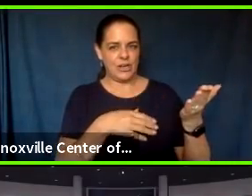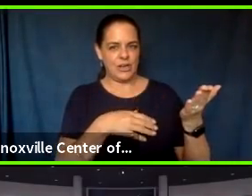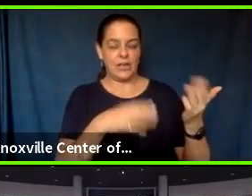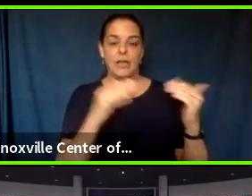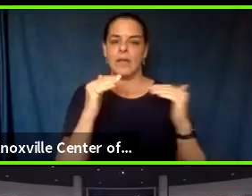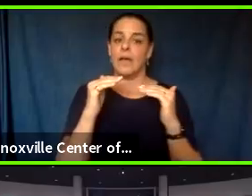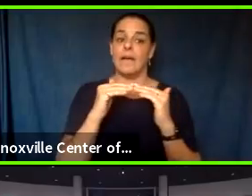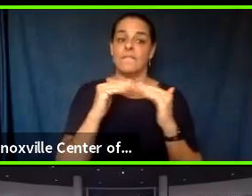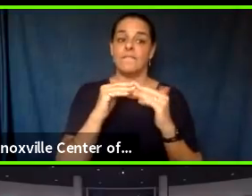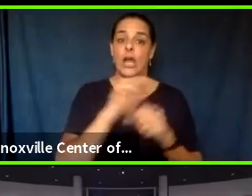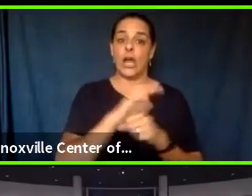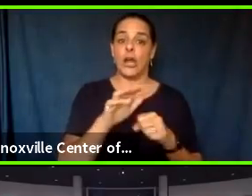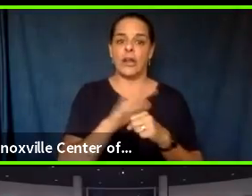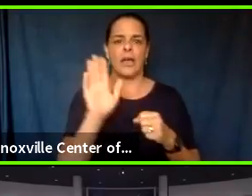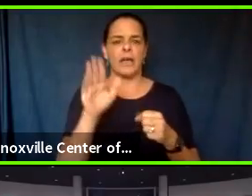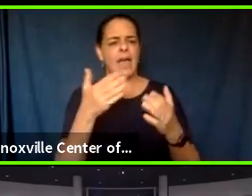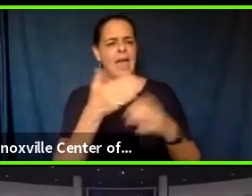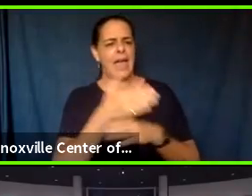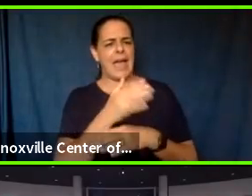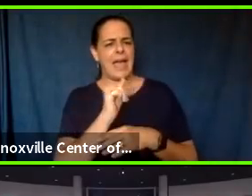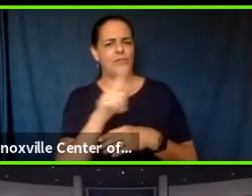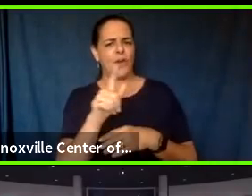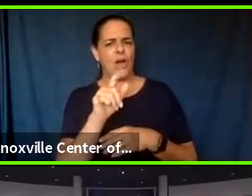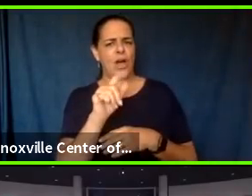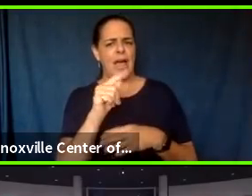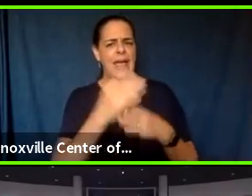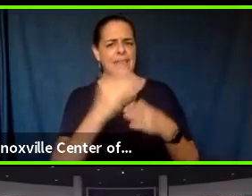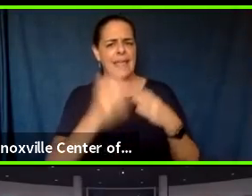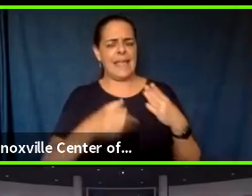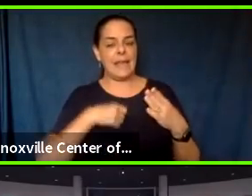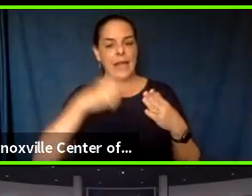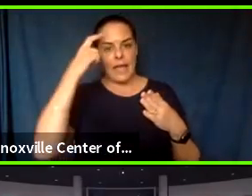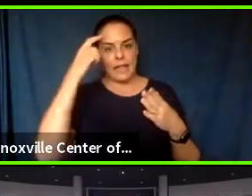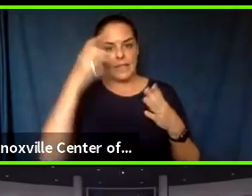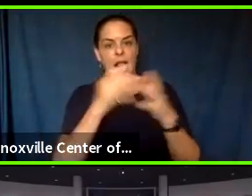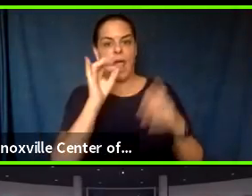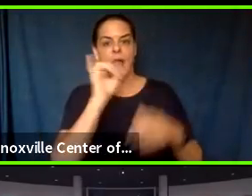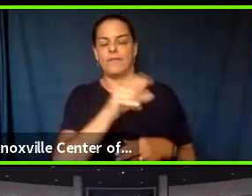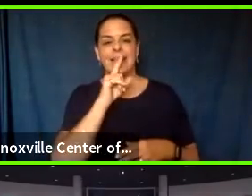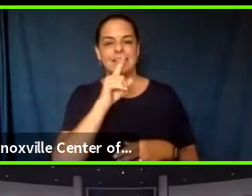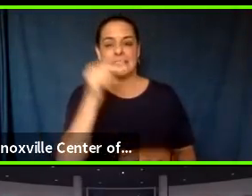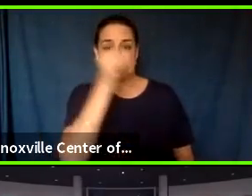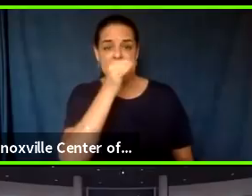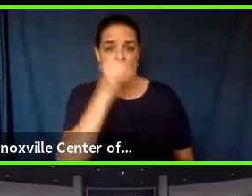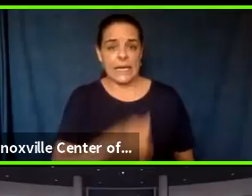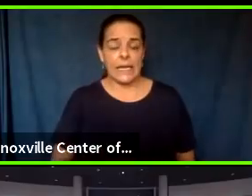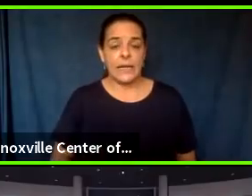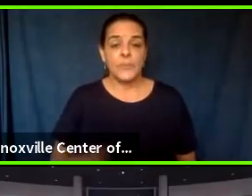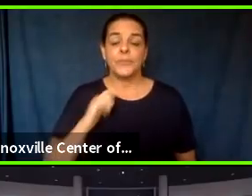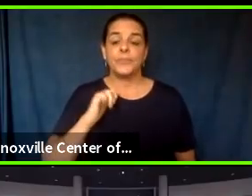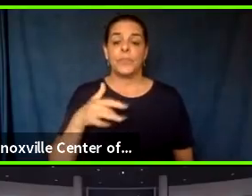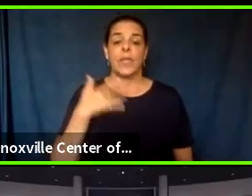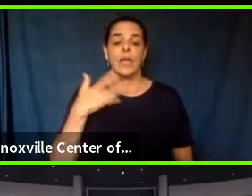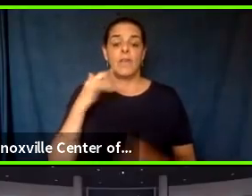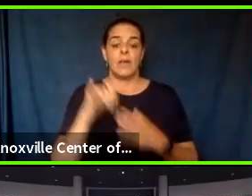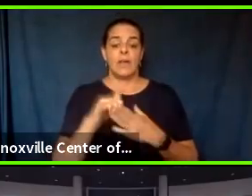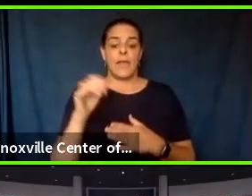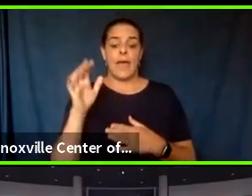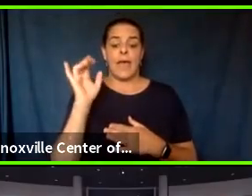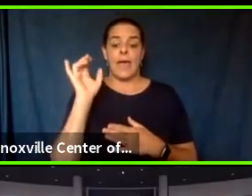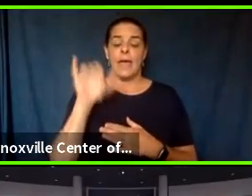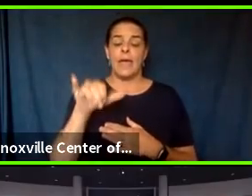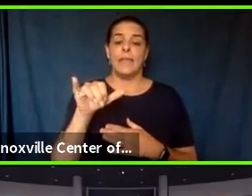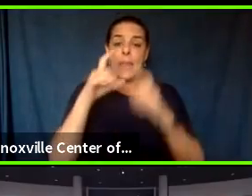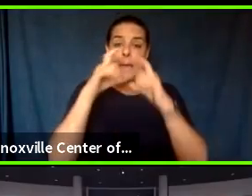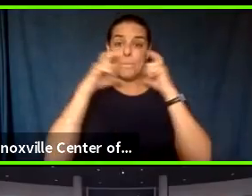enough. After all, at the end of it, I think a lot of that is just absolutely silly. I think that the